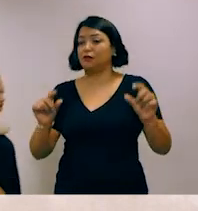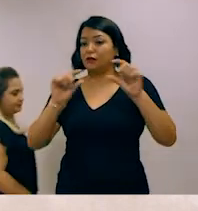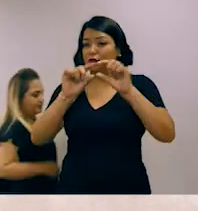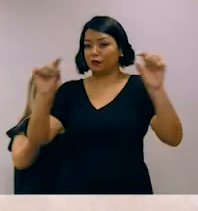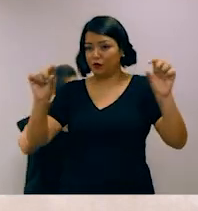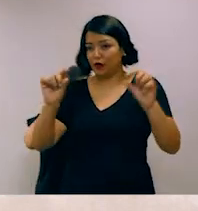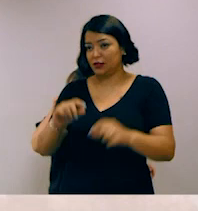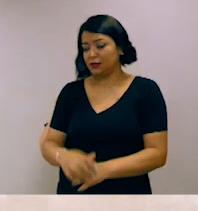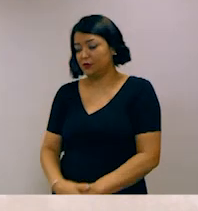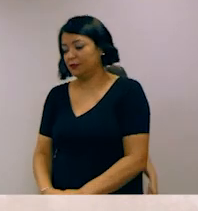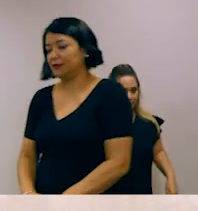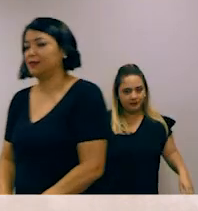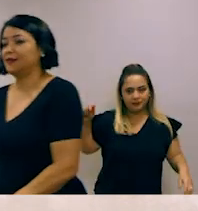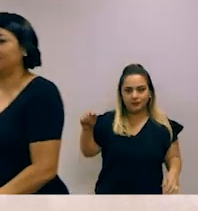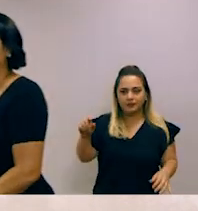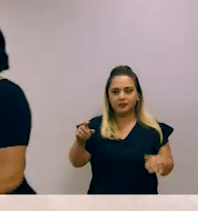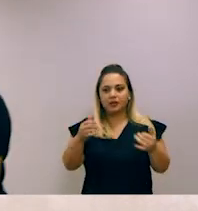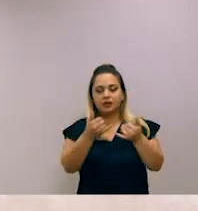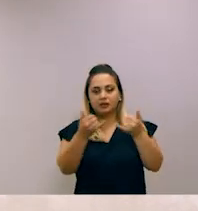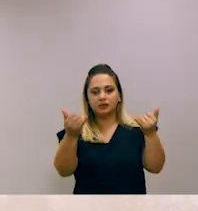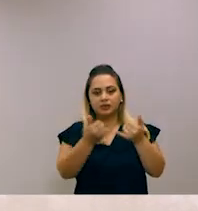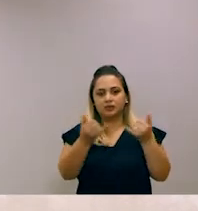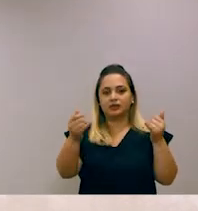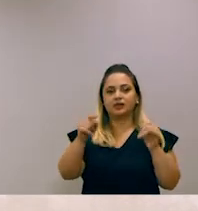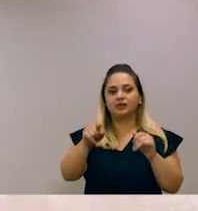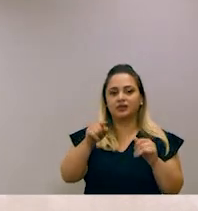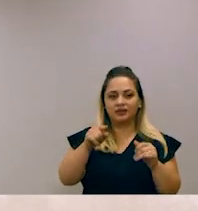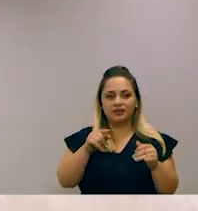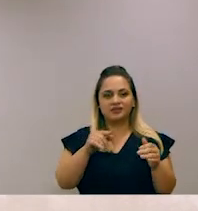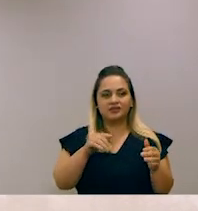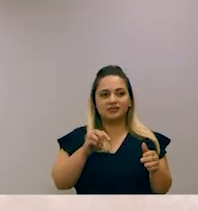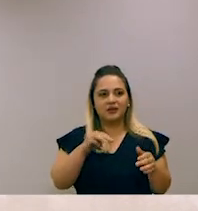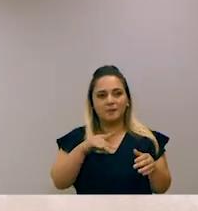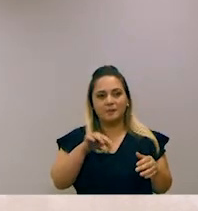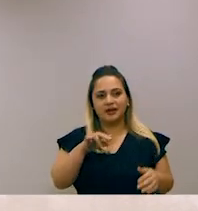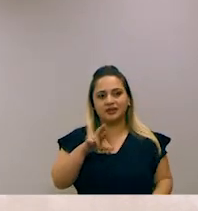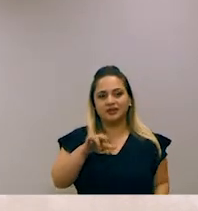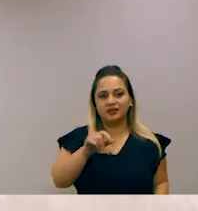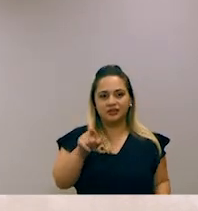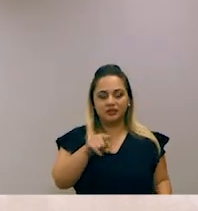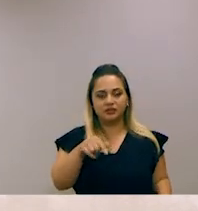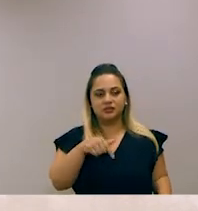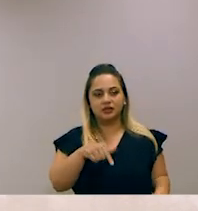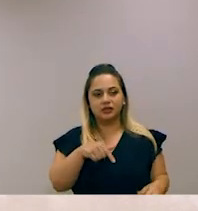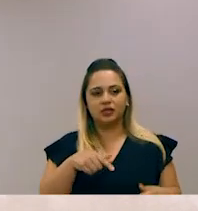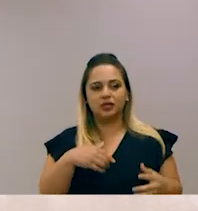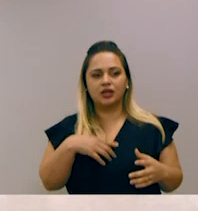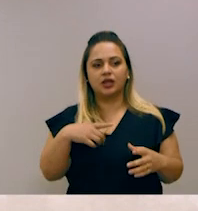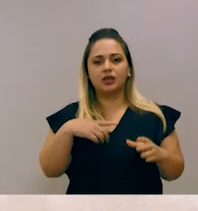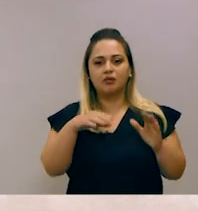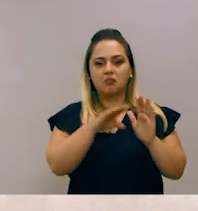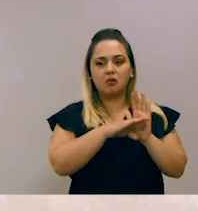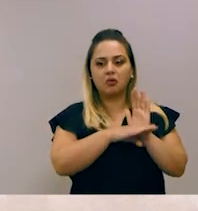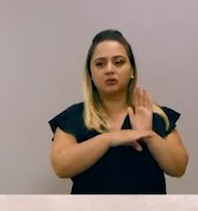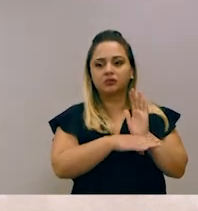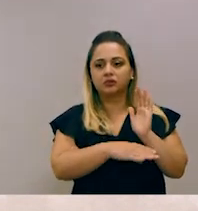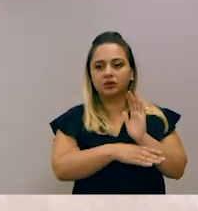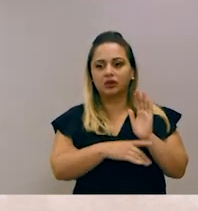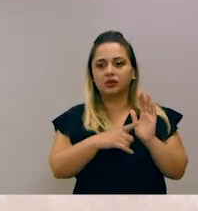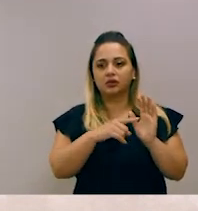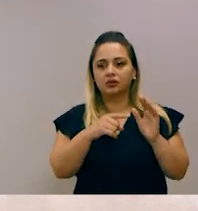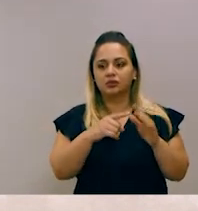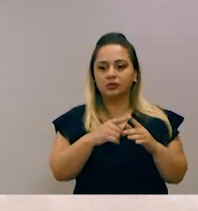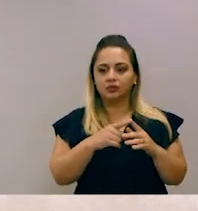line, for example, in this matrix, we have a screenplay and each word of